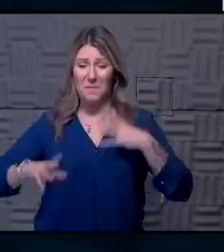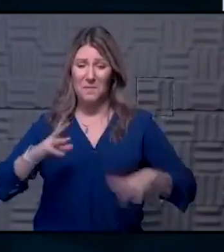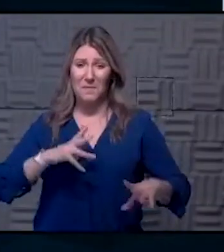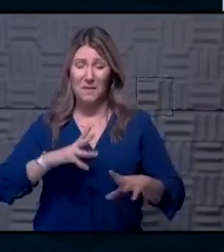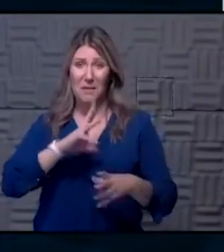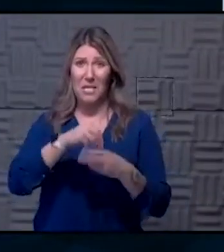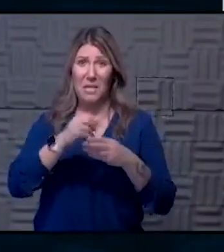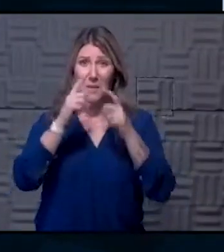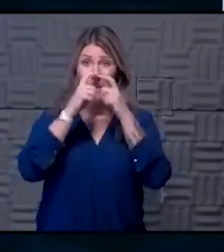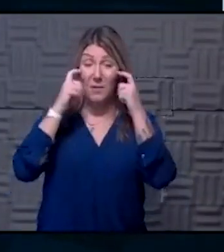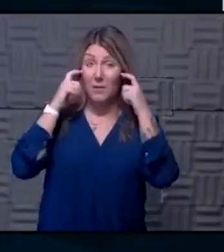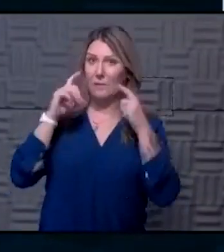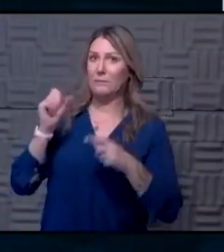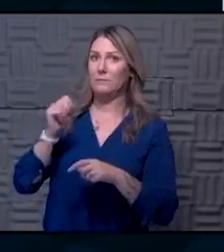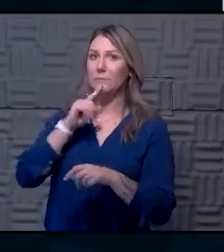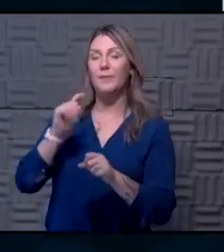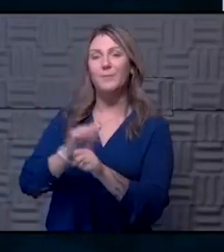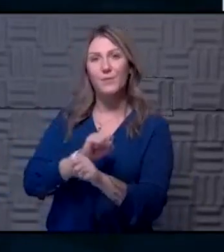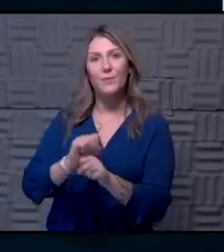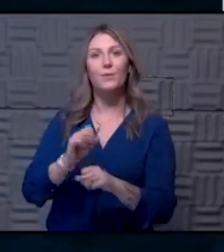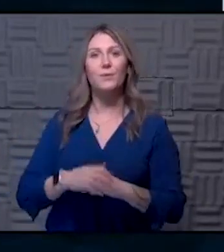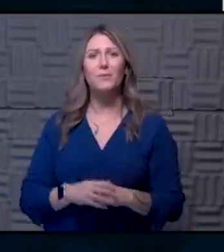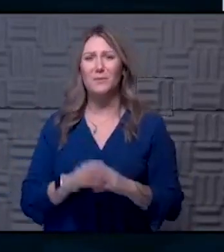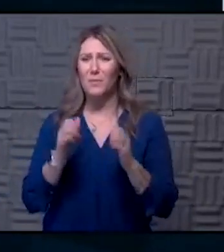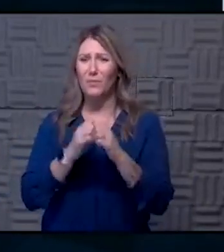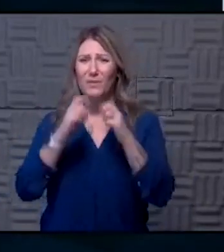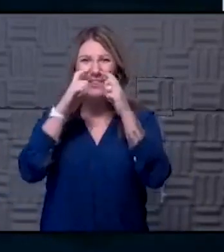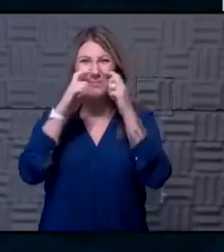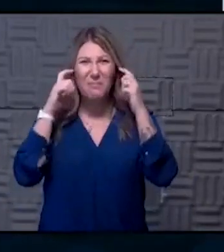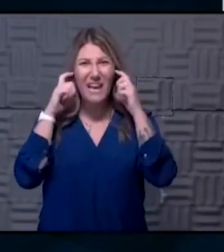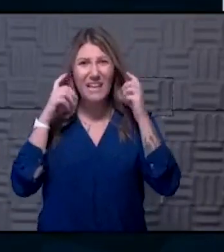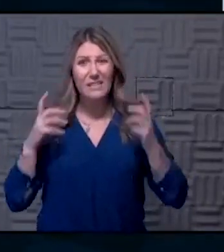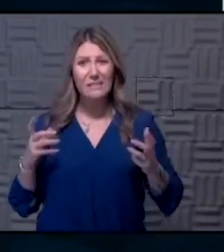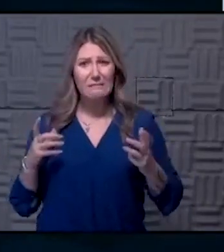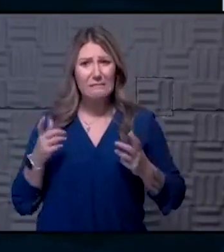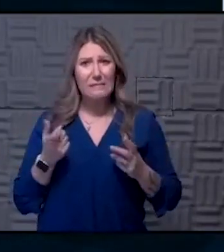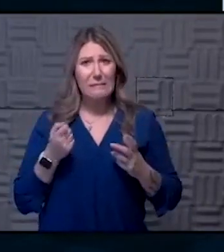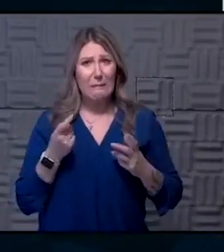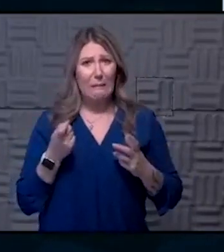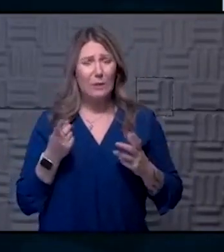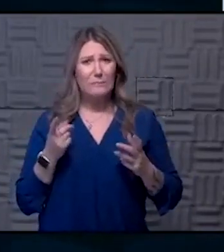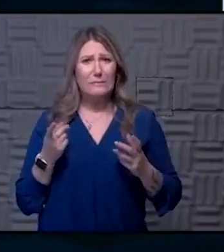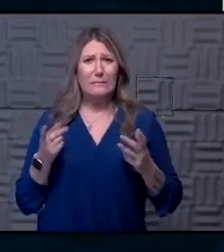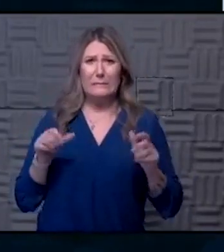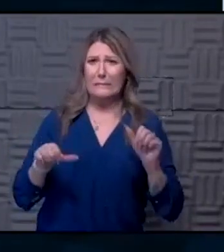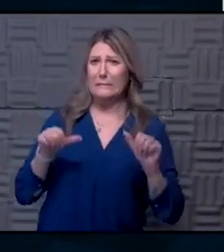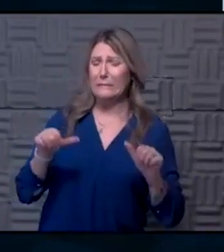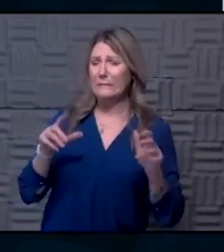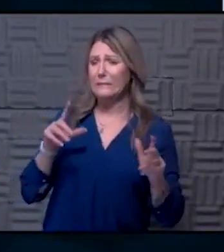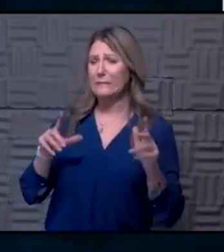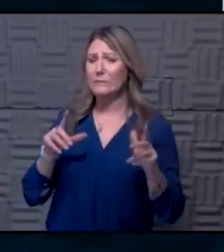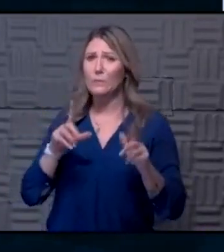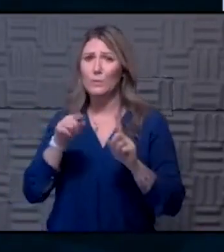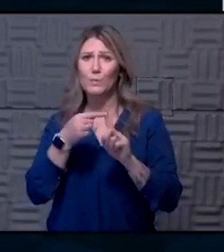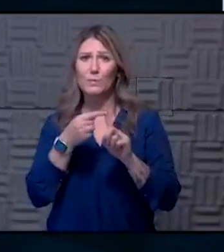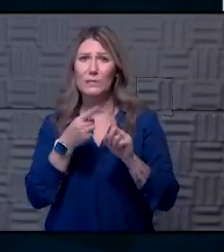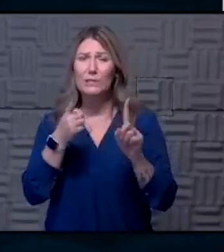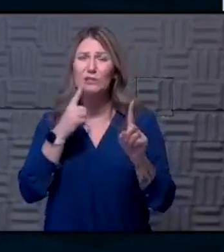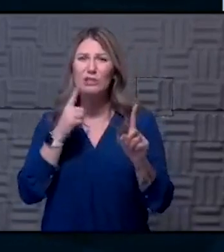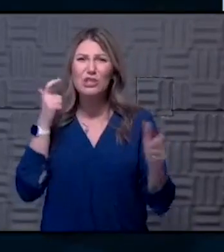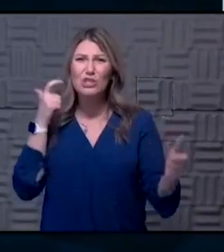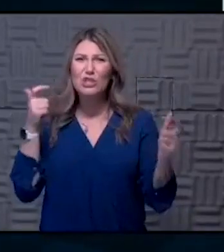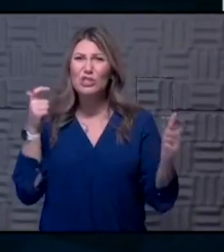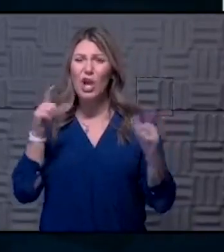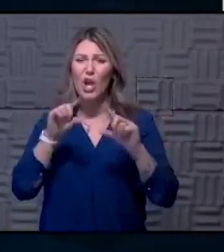Yeah, absolutely. I mean, even with mask, I think it's a little bit tricky. Just if you're getting a large